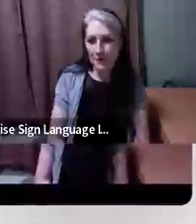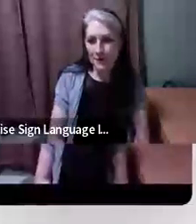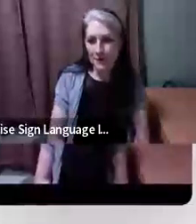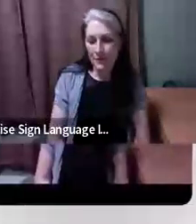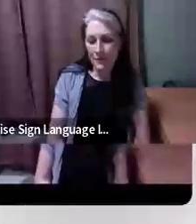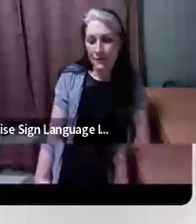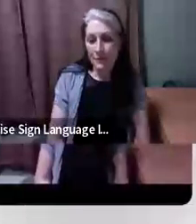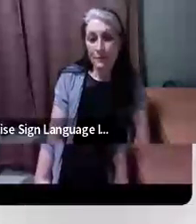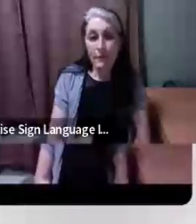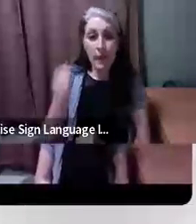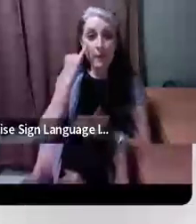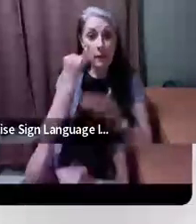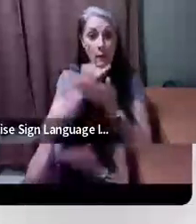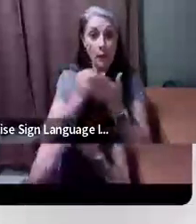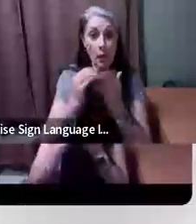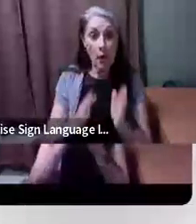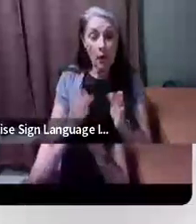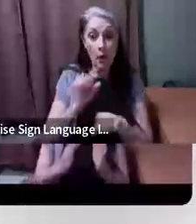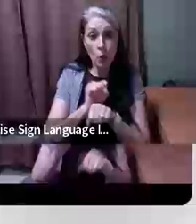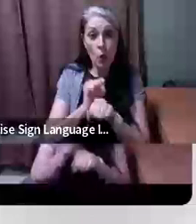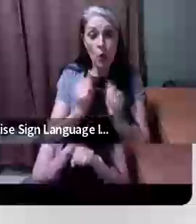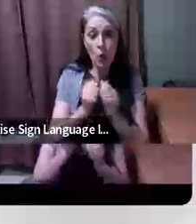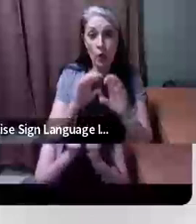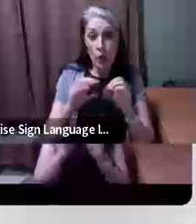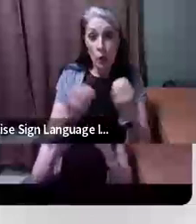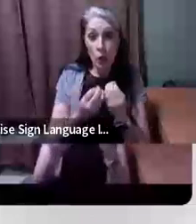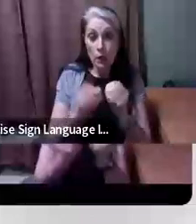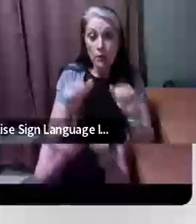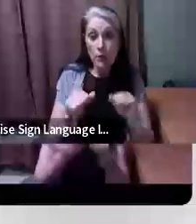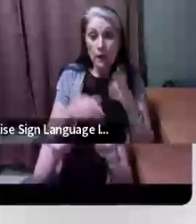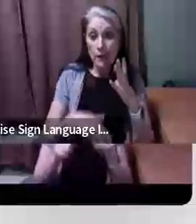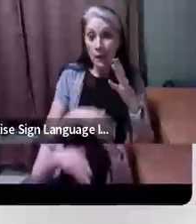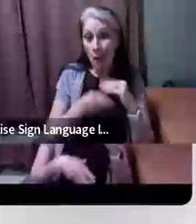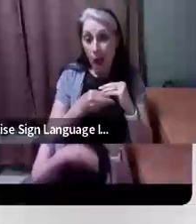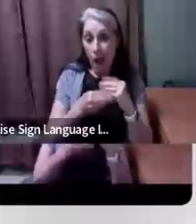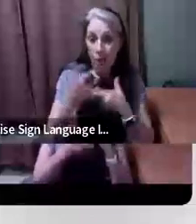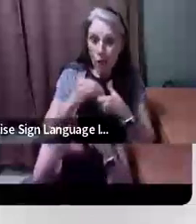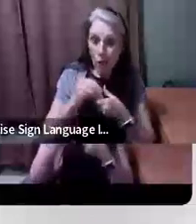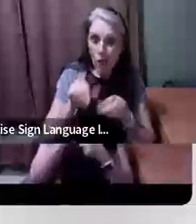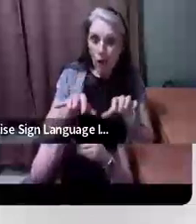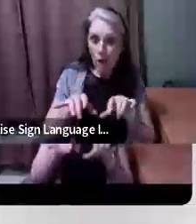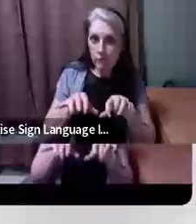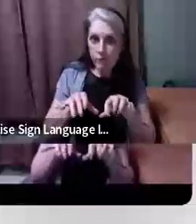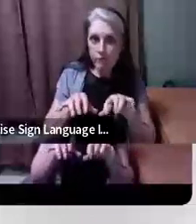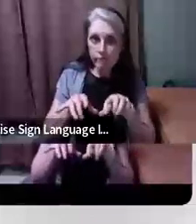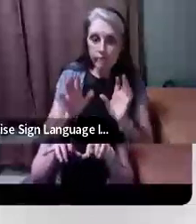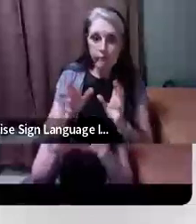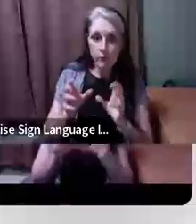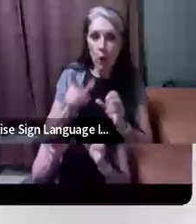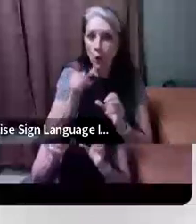And if you are an artist or work with an organization, could you also put that in the chat just so I have a sense of who's in the